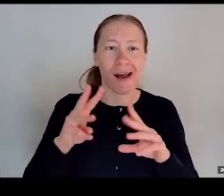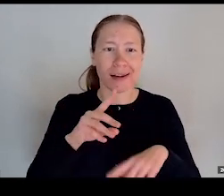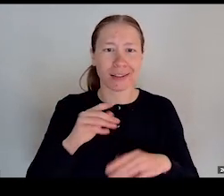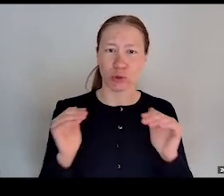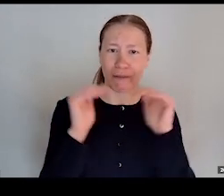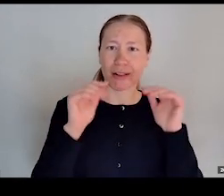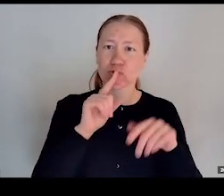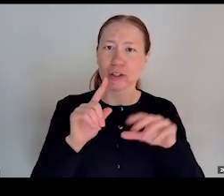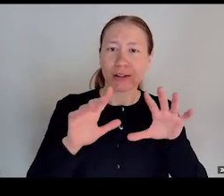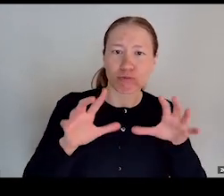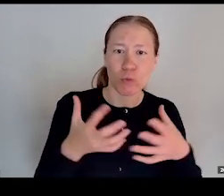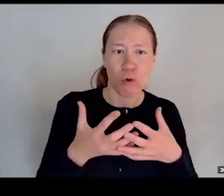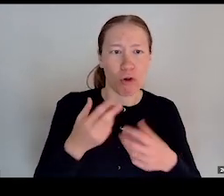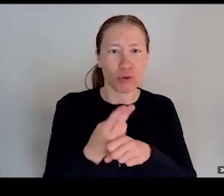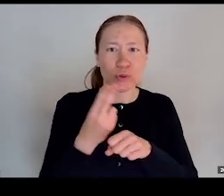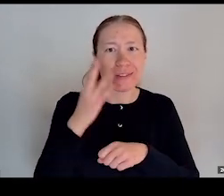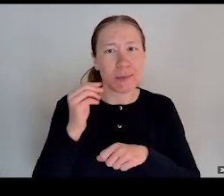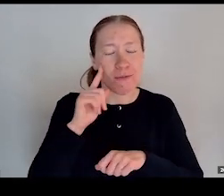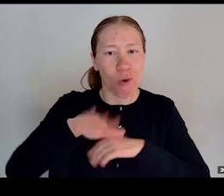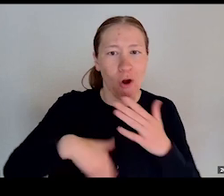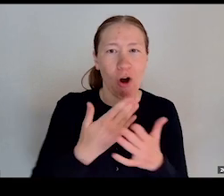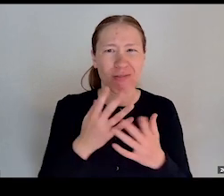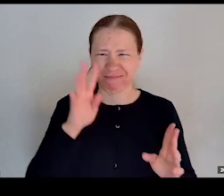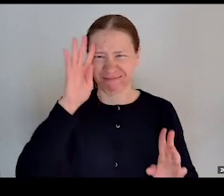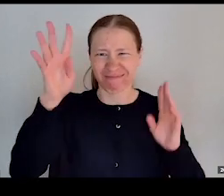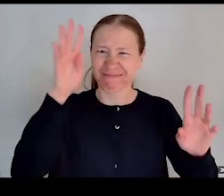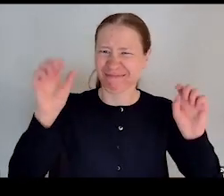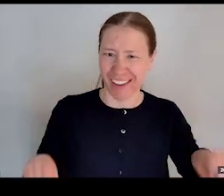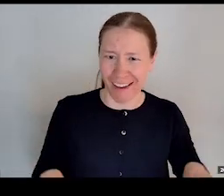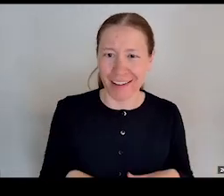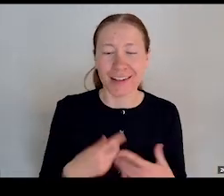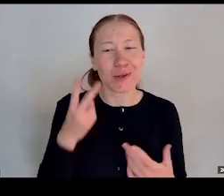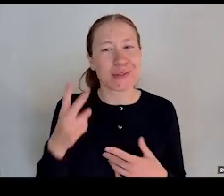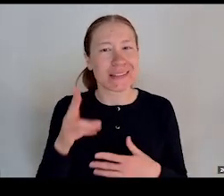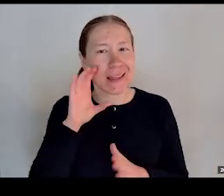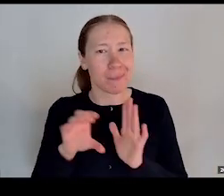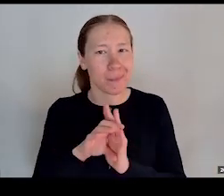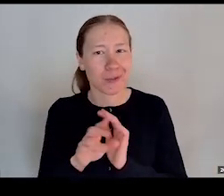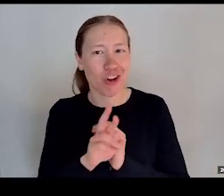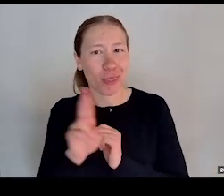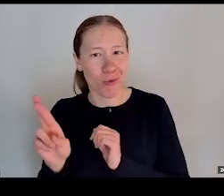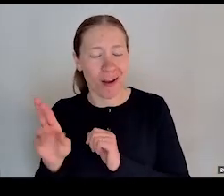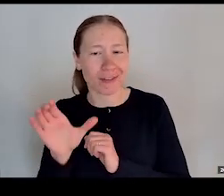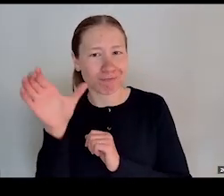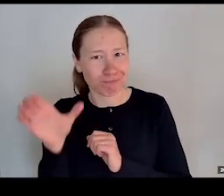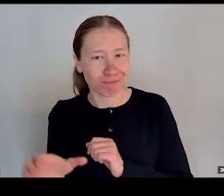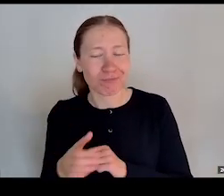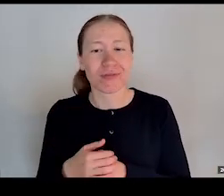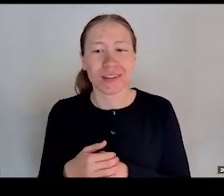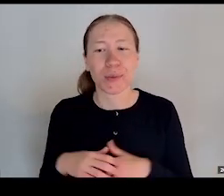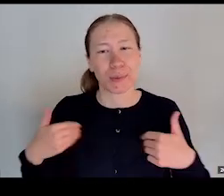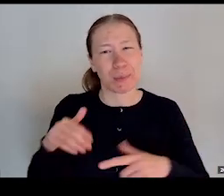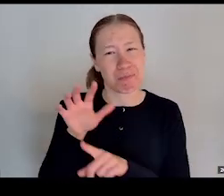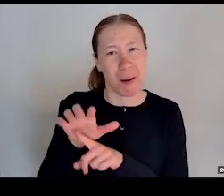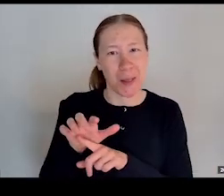and it's innovative. So to the right, there's another image here. It's another popular one that you may have come across. It shows